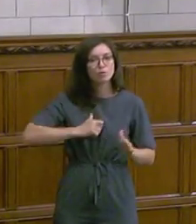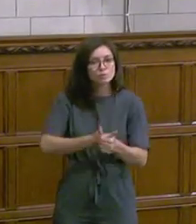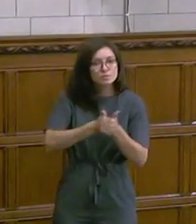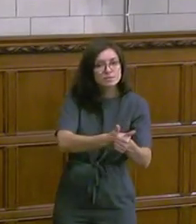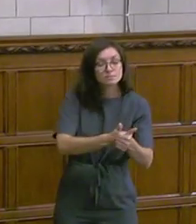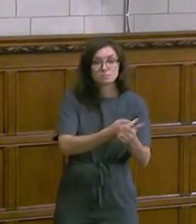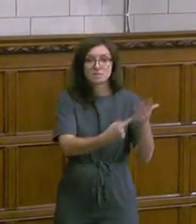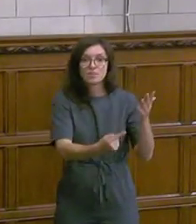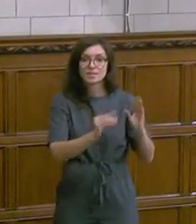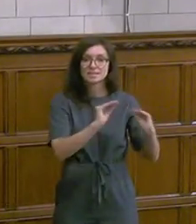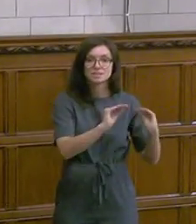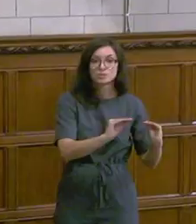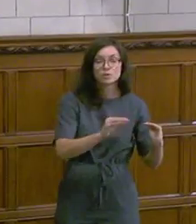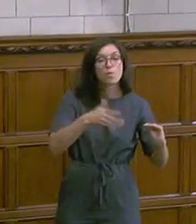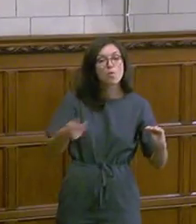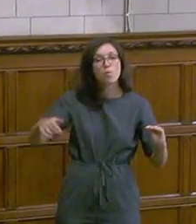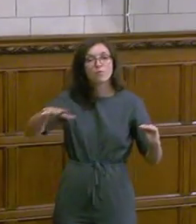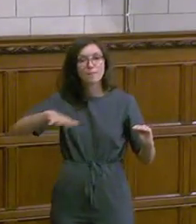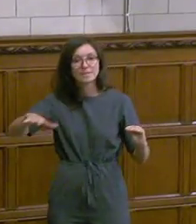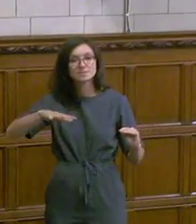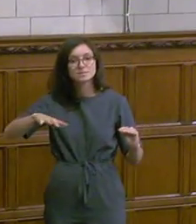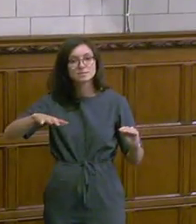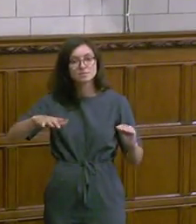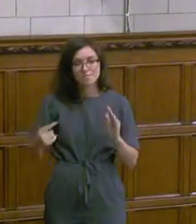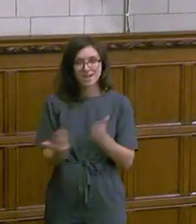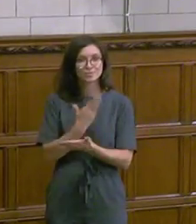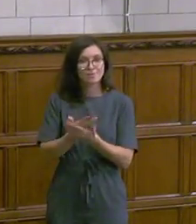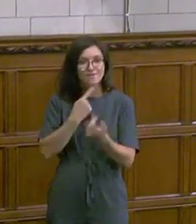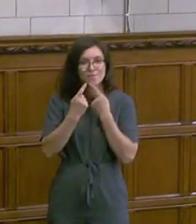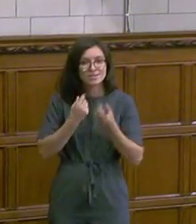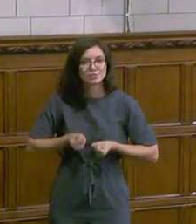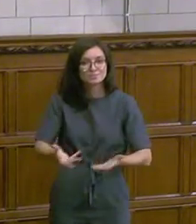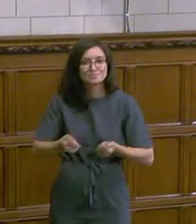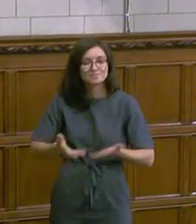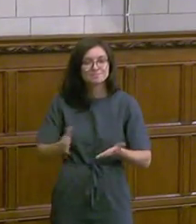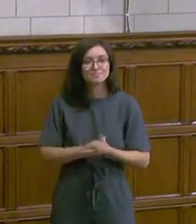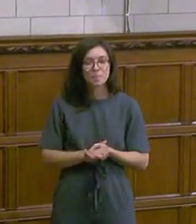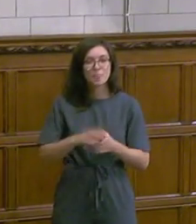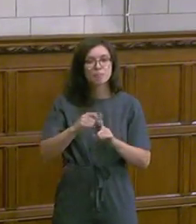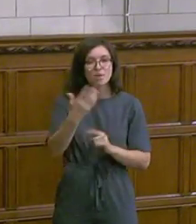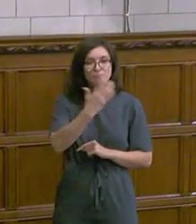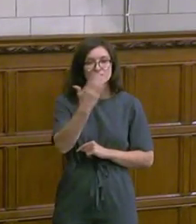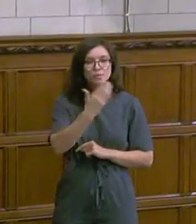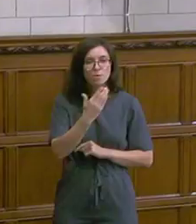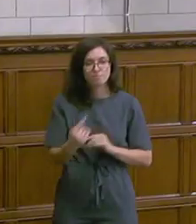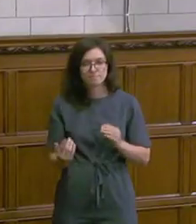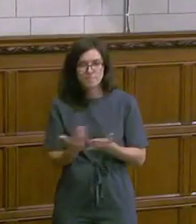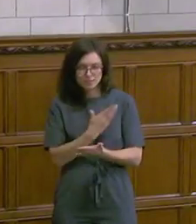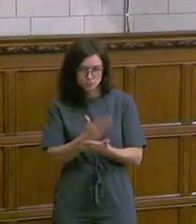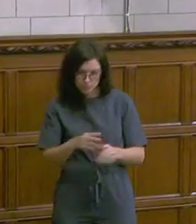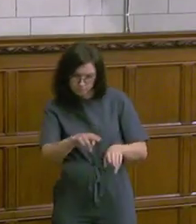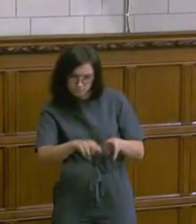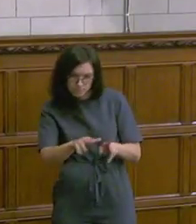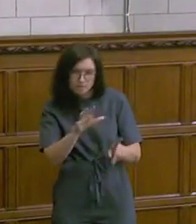services are working well, they ensure that deaf children start primary school with an age-appropriate language and communication